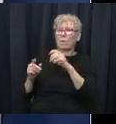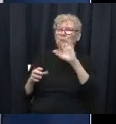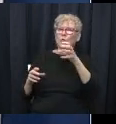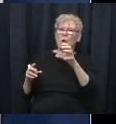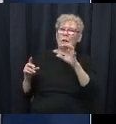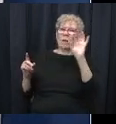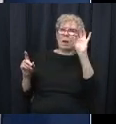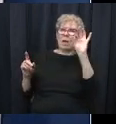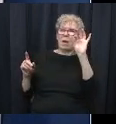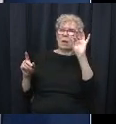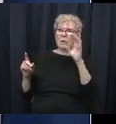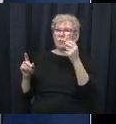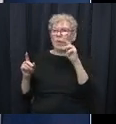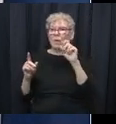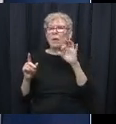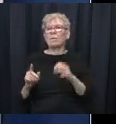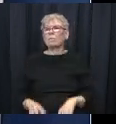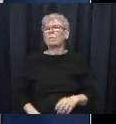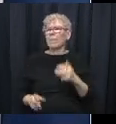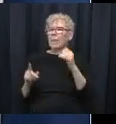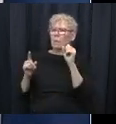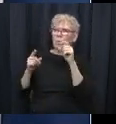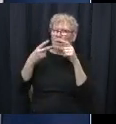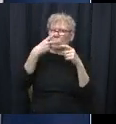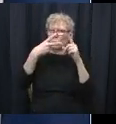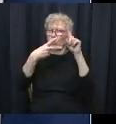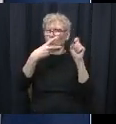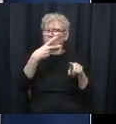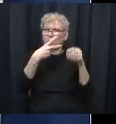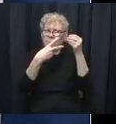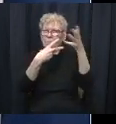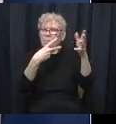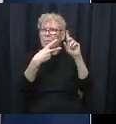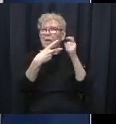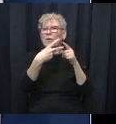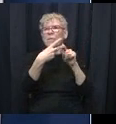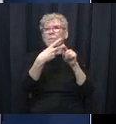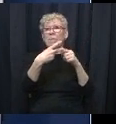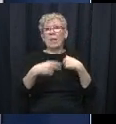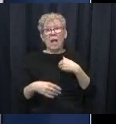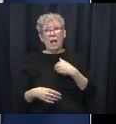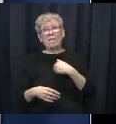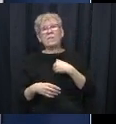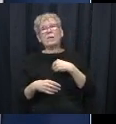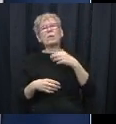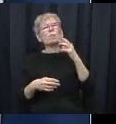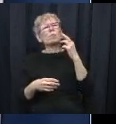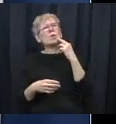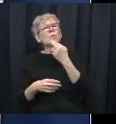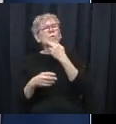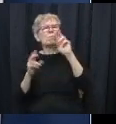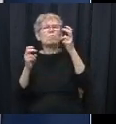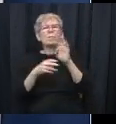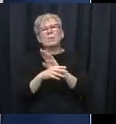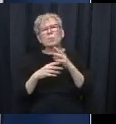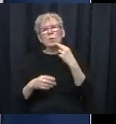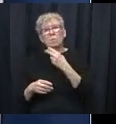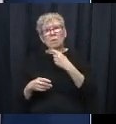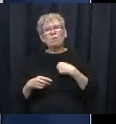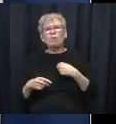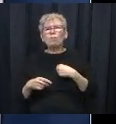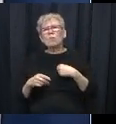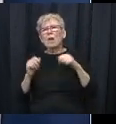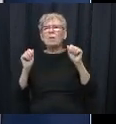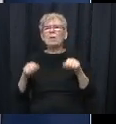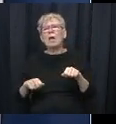if I'm a restaurant owner in Denver, let's say, and I'm at 25% capacity now, starting at, for the lunch